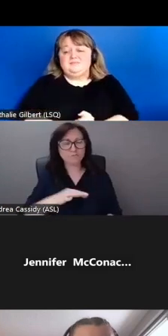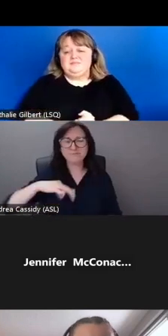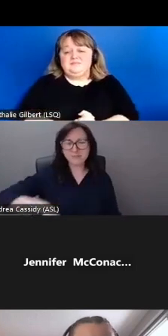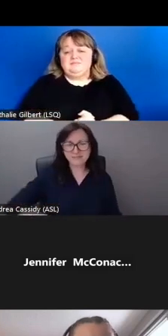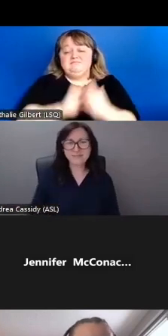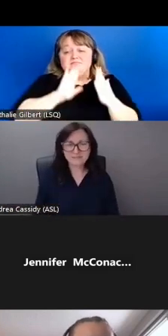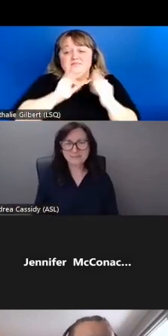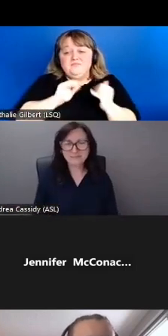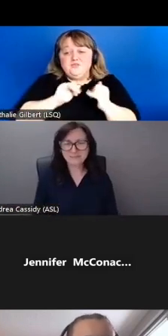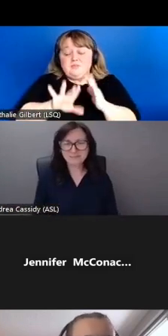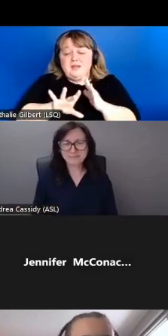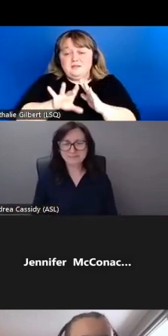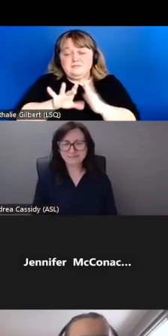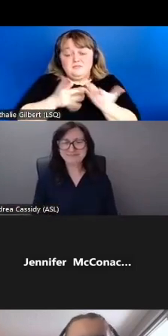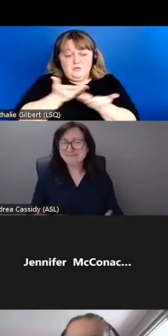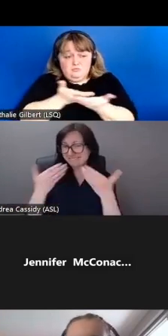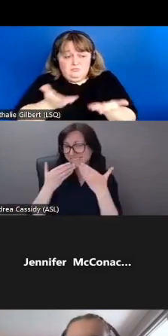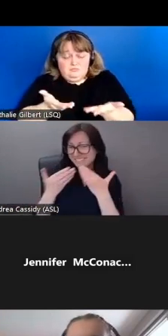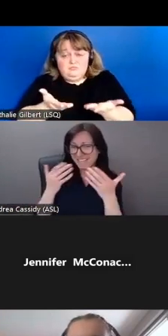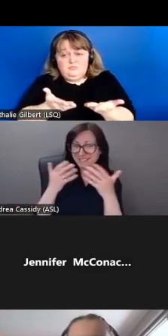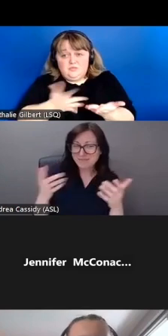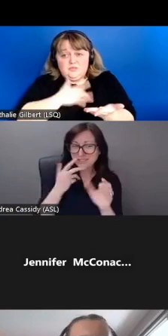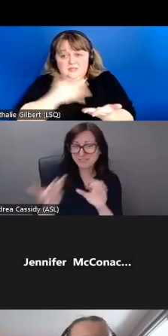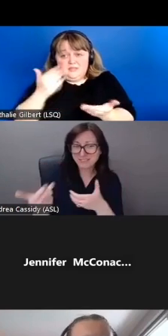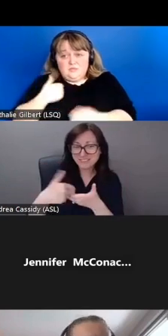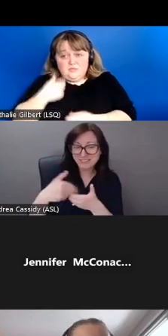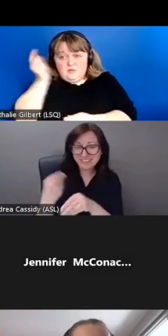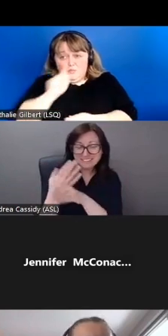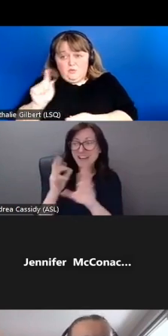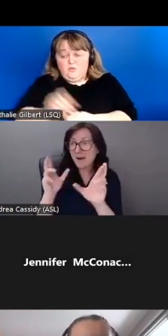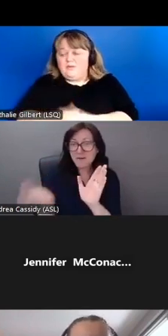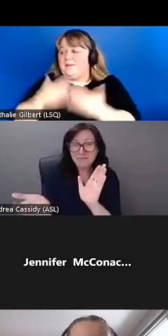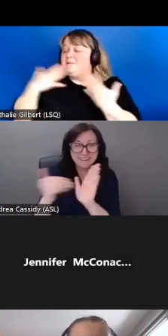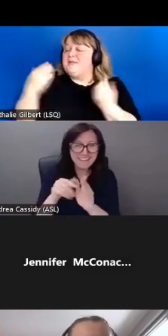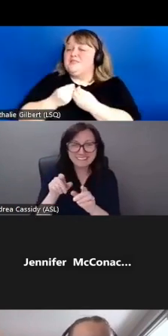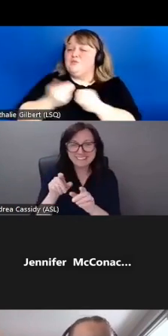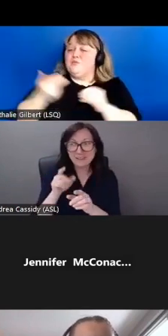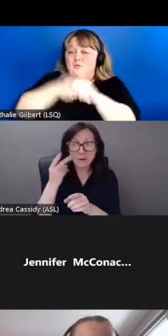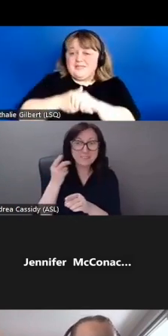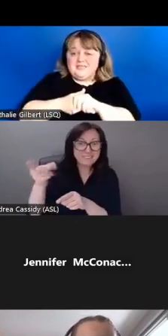Thank you so much for coming today, and I hope to see you all at the polls.